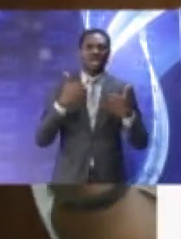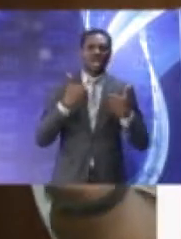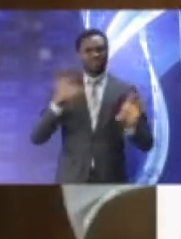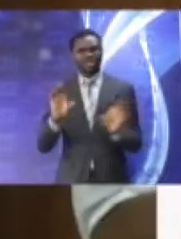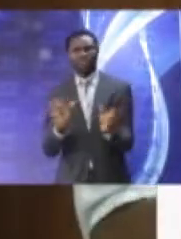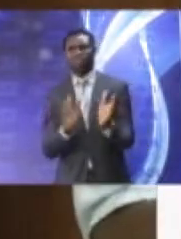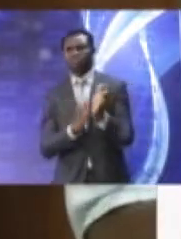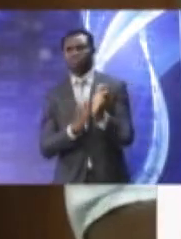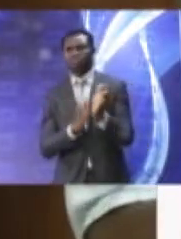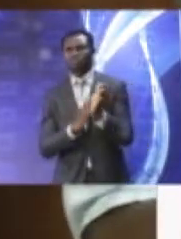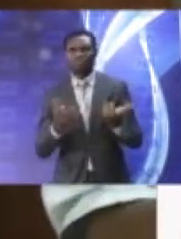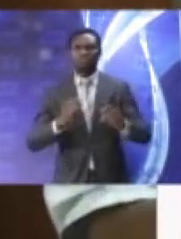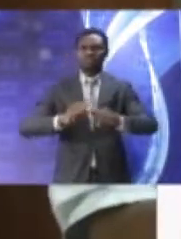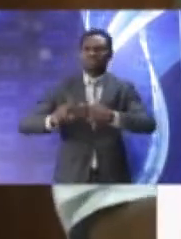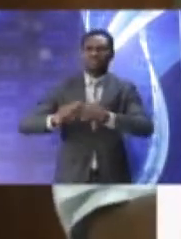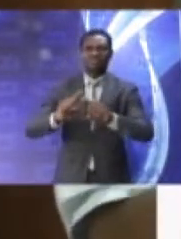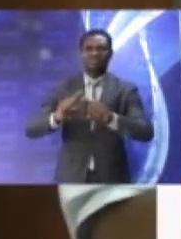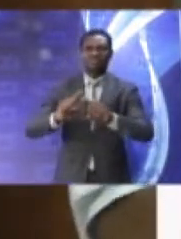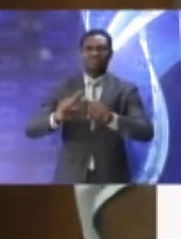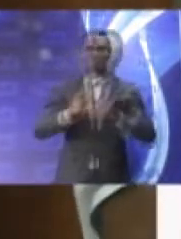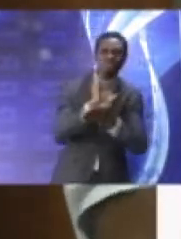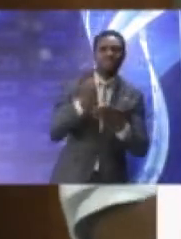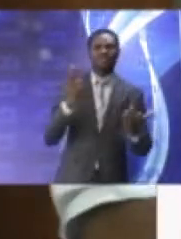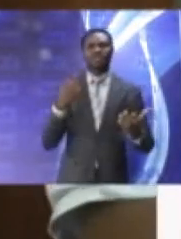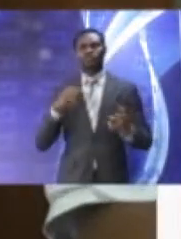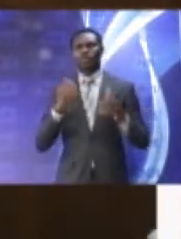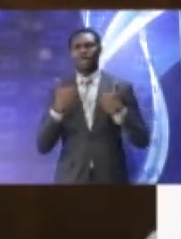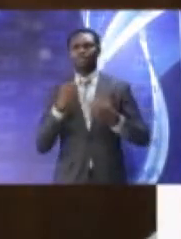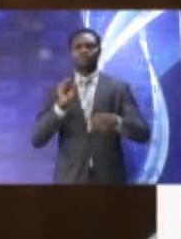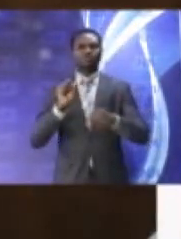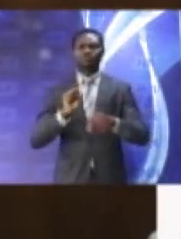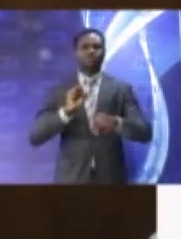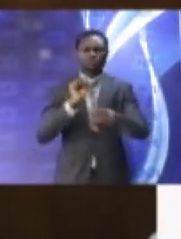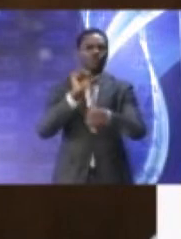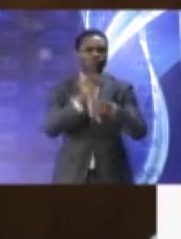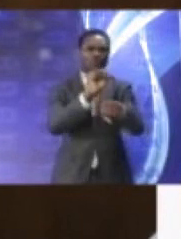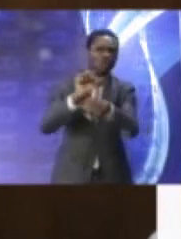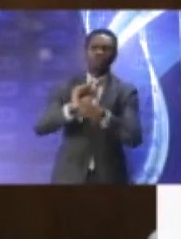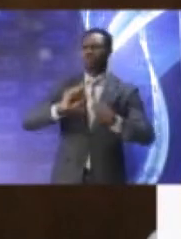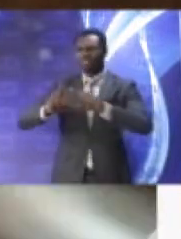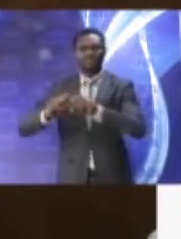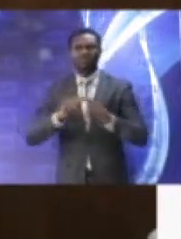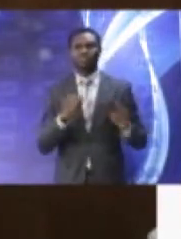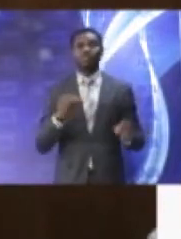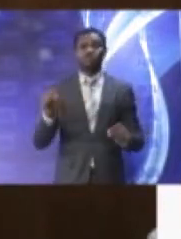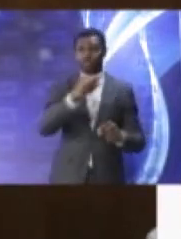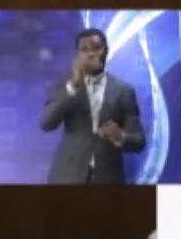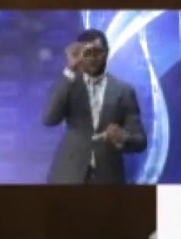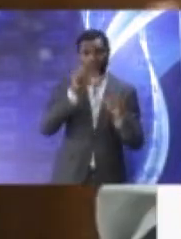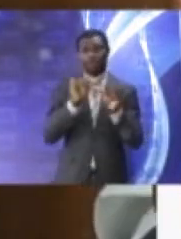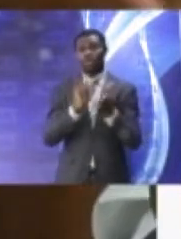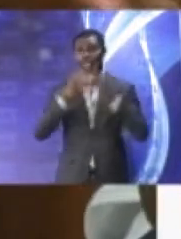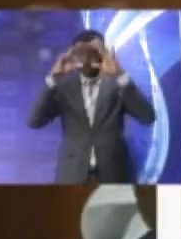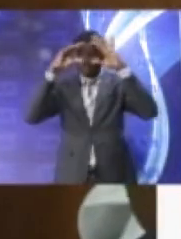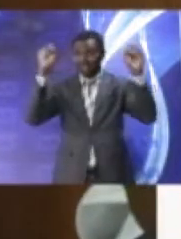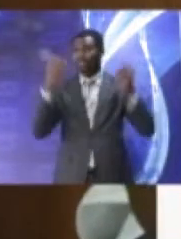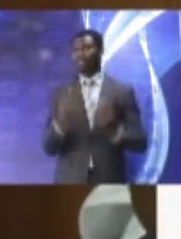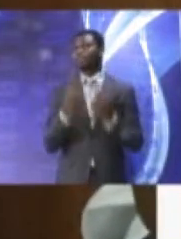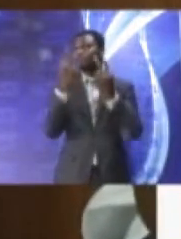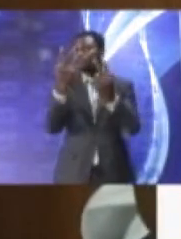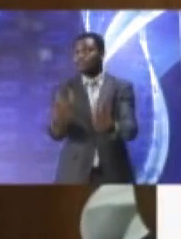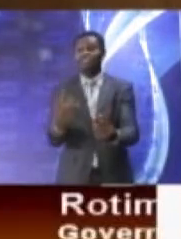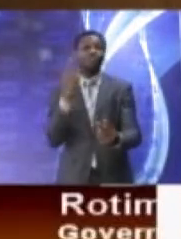schools, we've gone on the universities, we have gone everywhere. You remember the president visiting Ondo Industrial